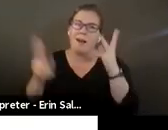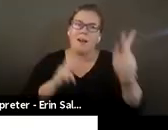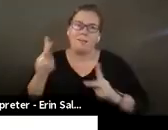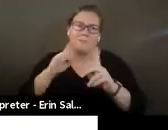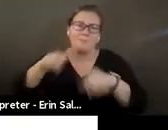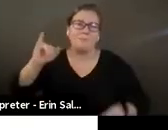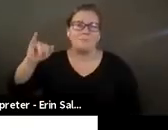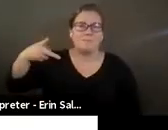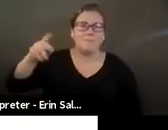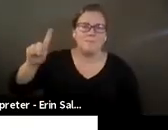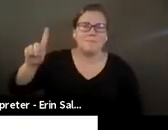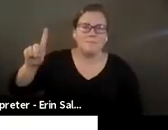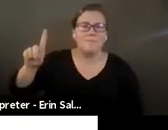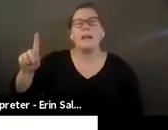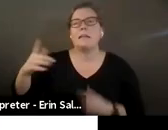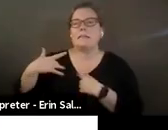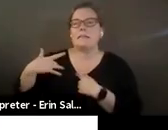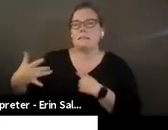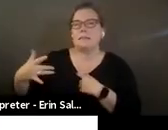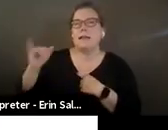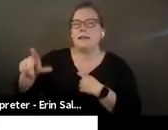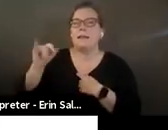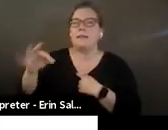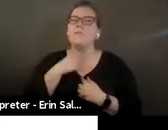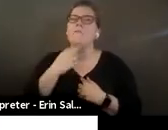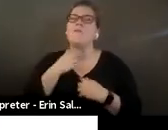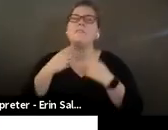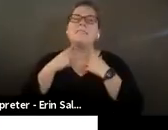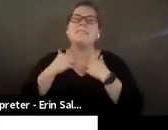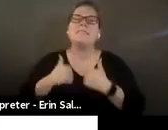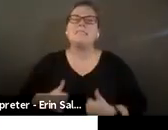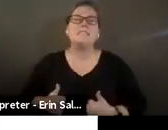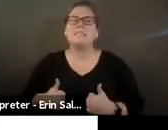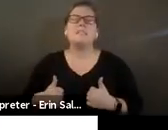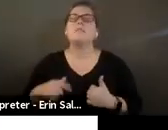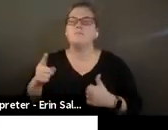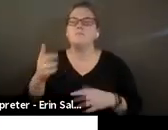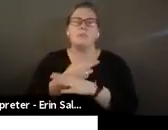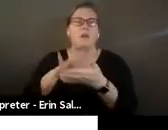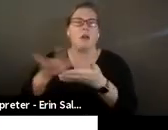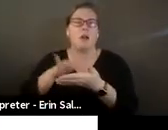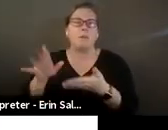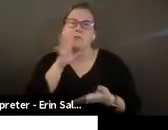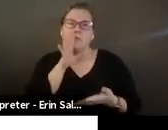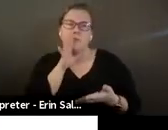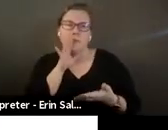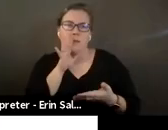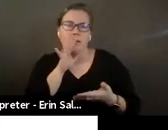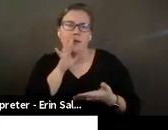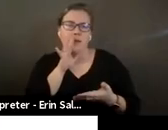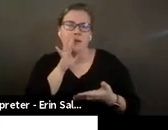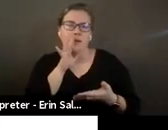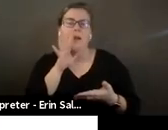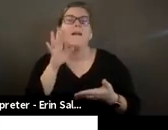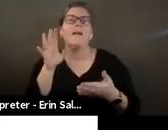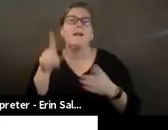trouble, mostly with they've lost their voice, and so they use that iPad for speaking purposes, and then also for